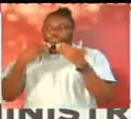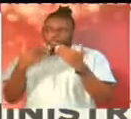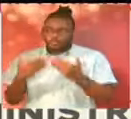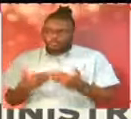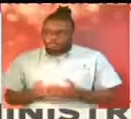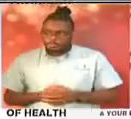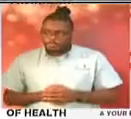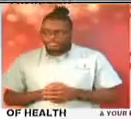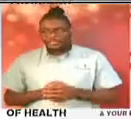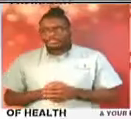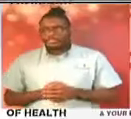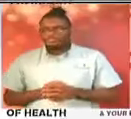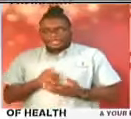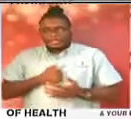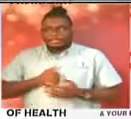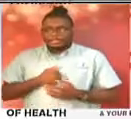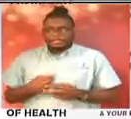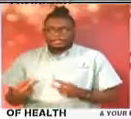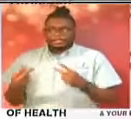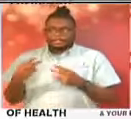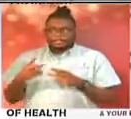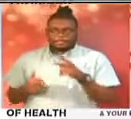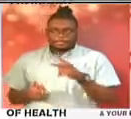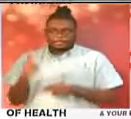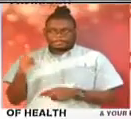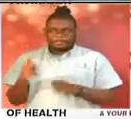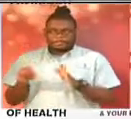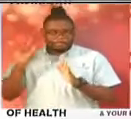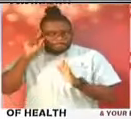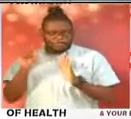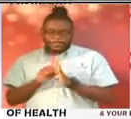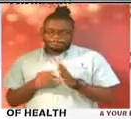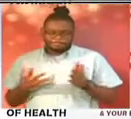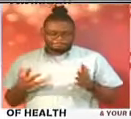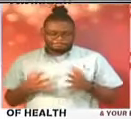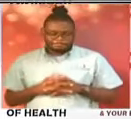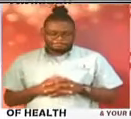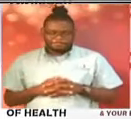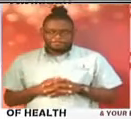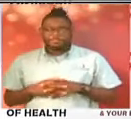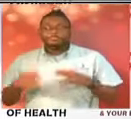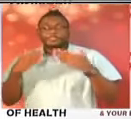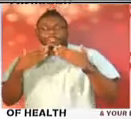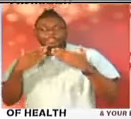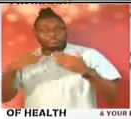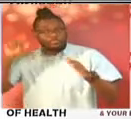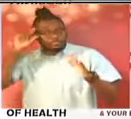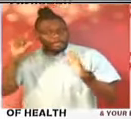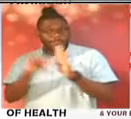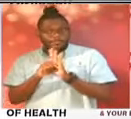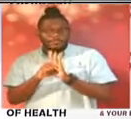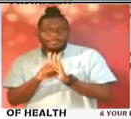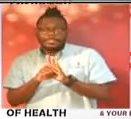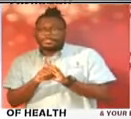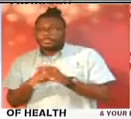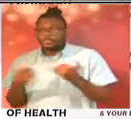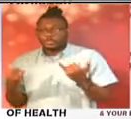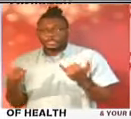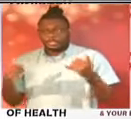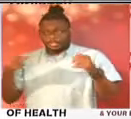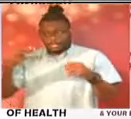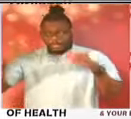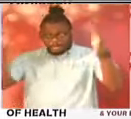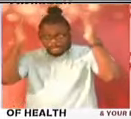And thank you very much, Dr. Alexander, for that timely presentation. We go back to Dr. Hines for some